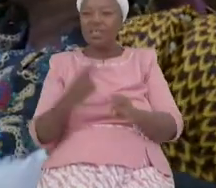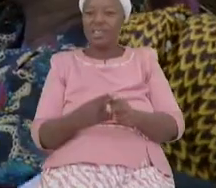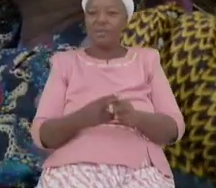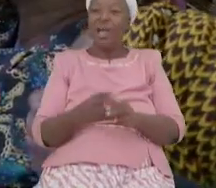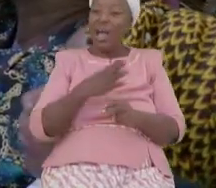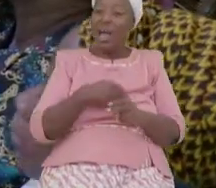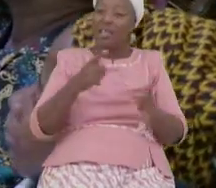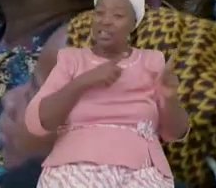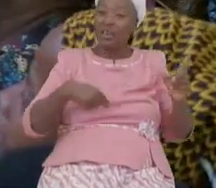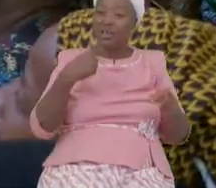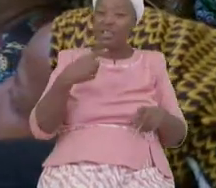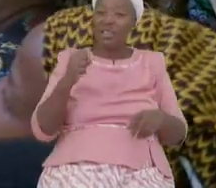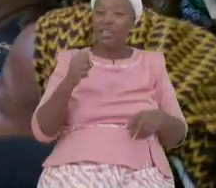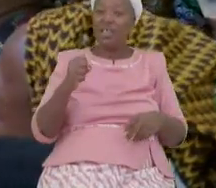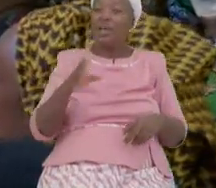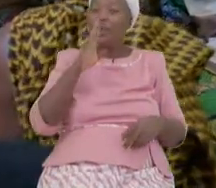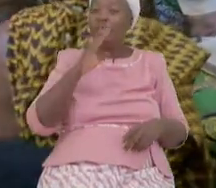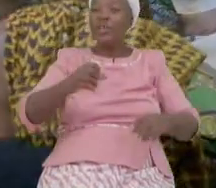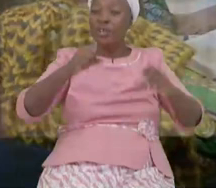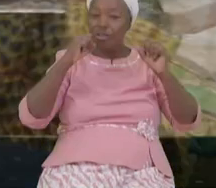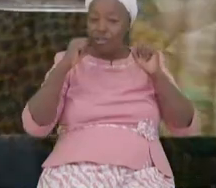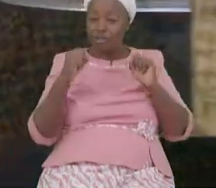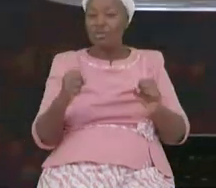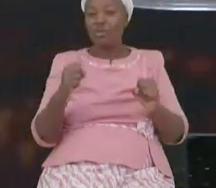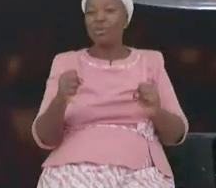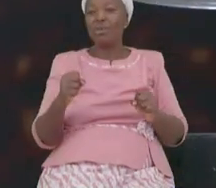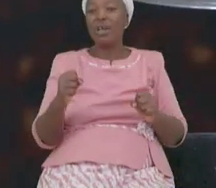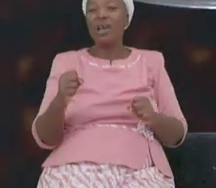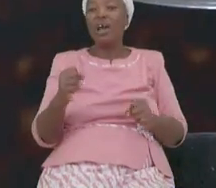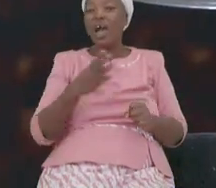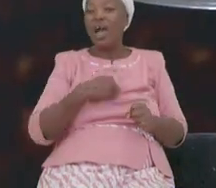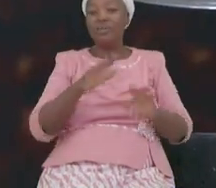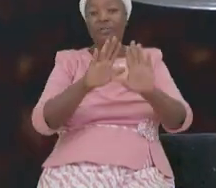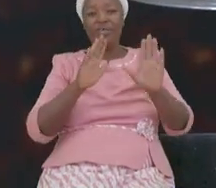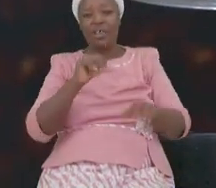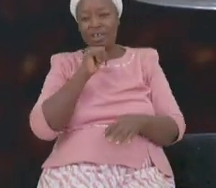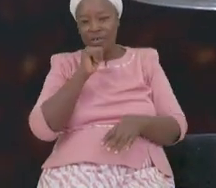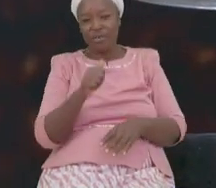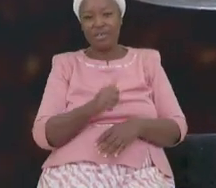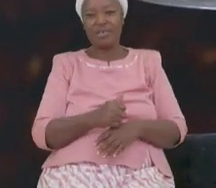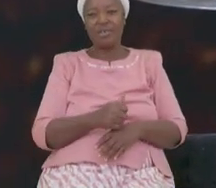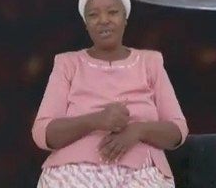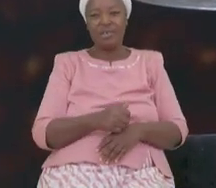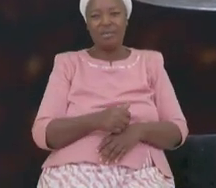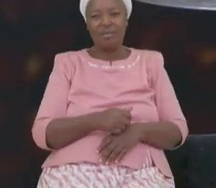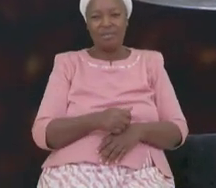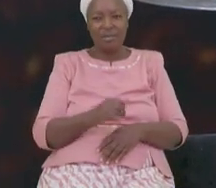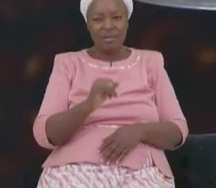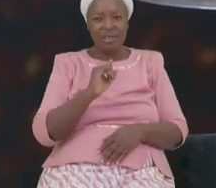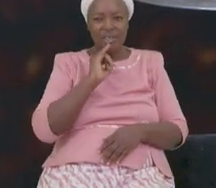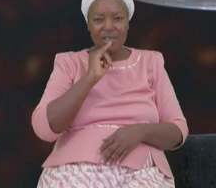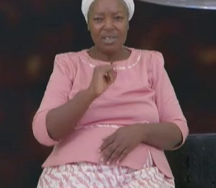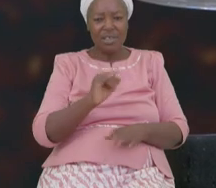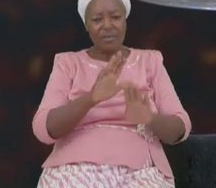Yeah. And the Lord says, be strong and fear not. It's fear that